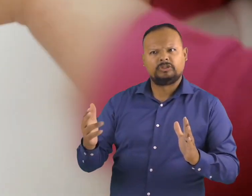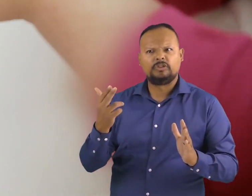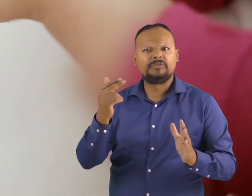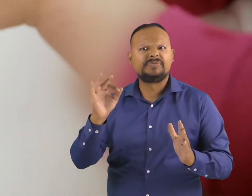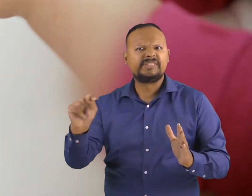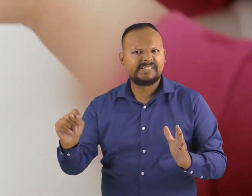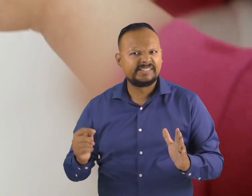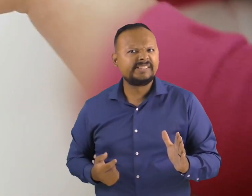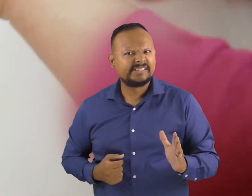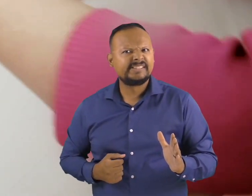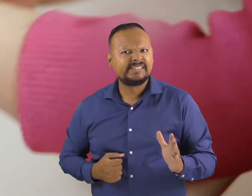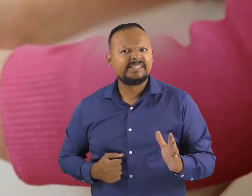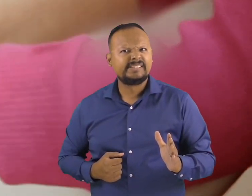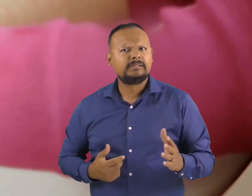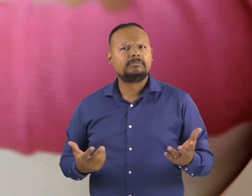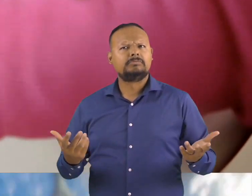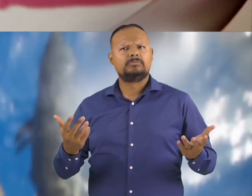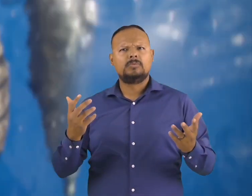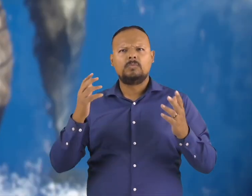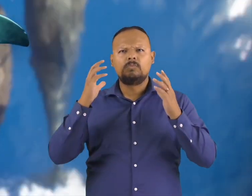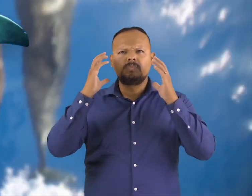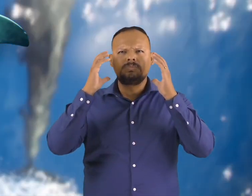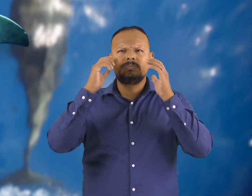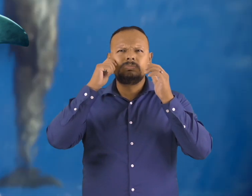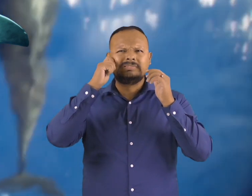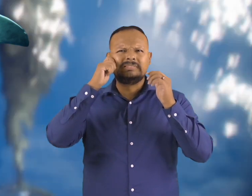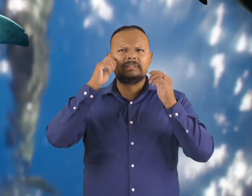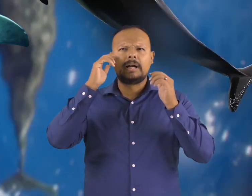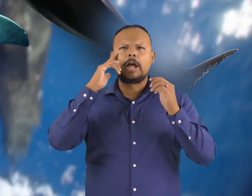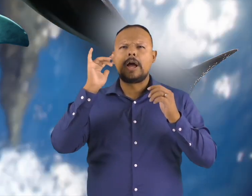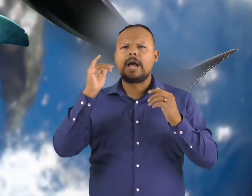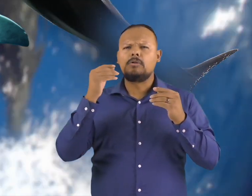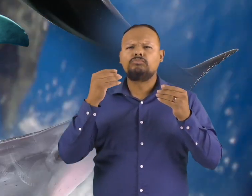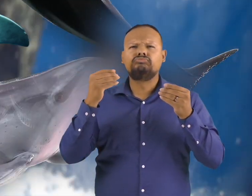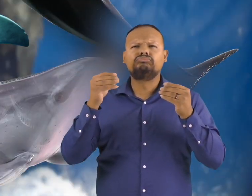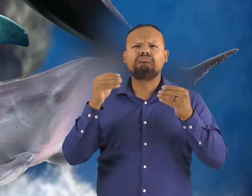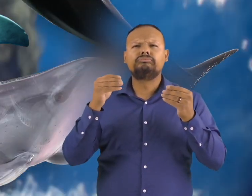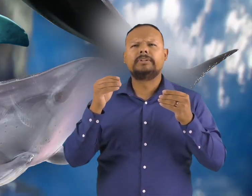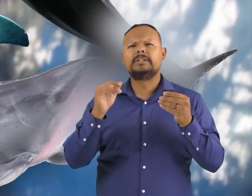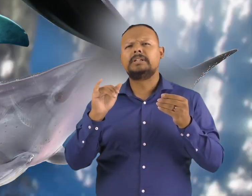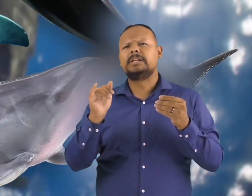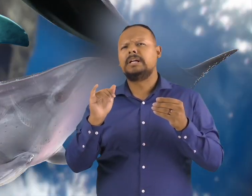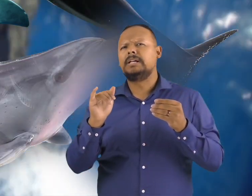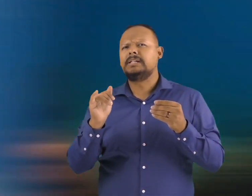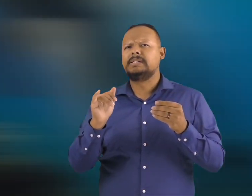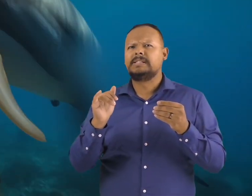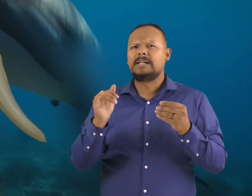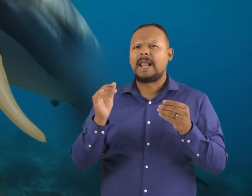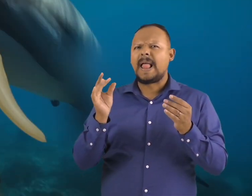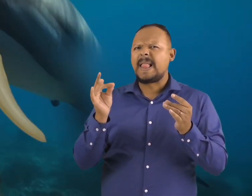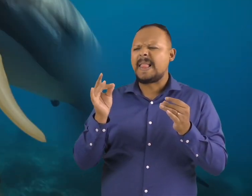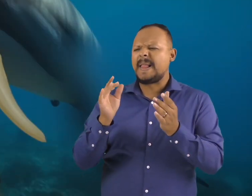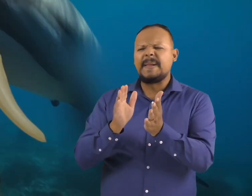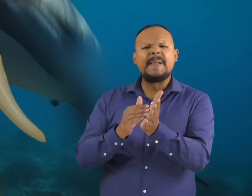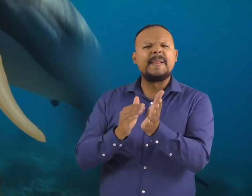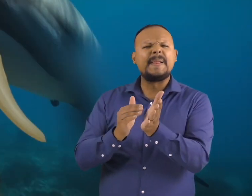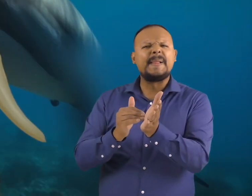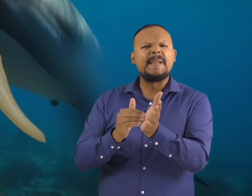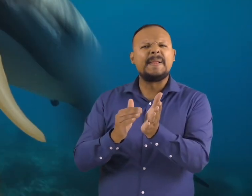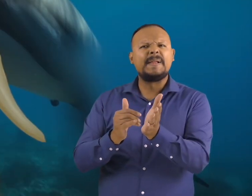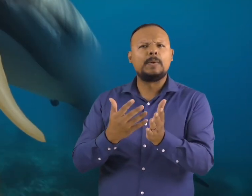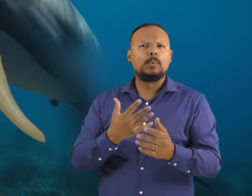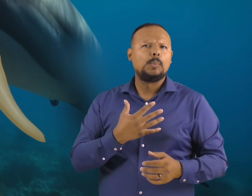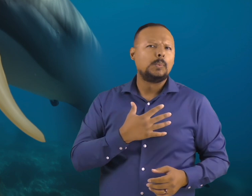like a bar of slippery soap. They can be white, black, or gray. On their sides,